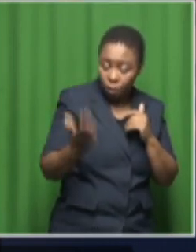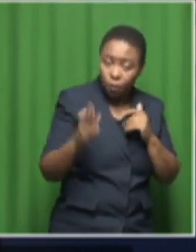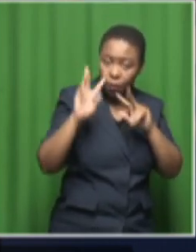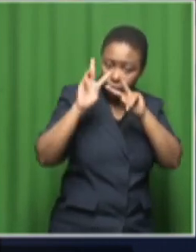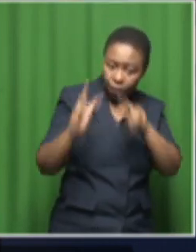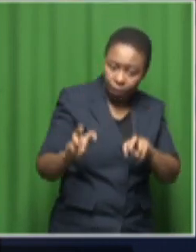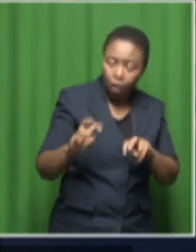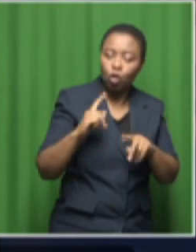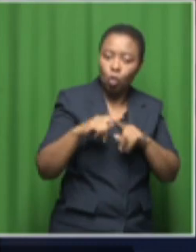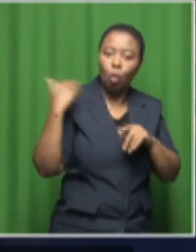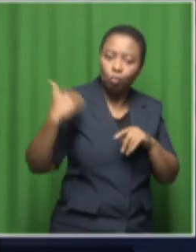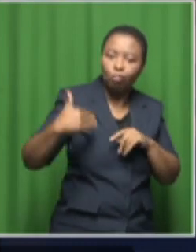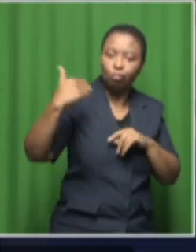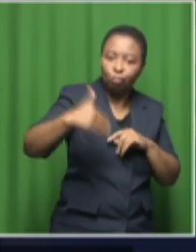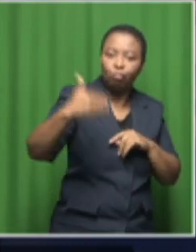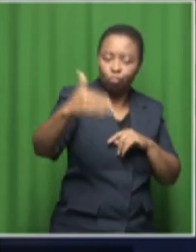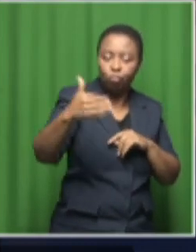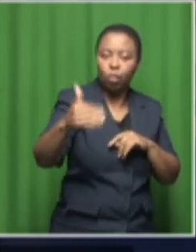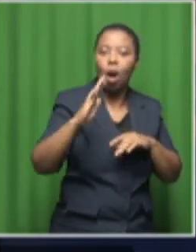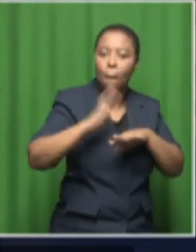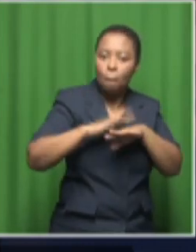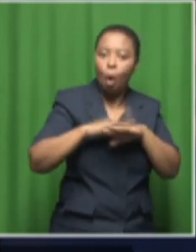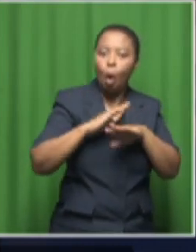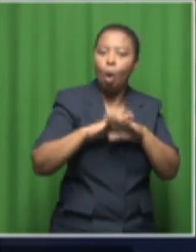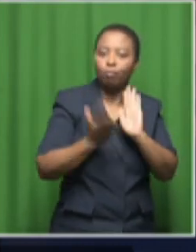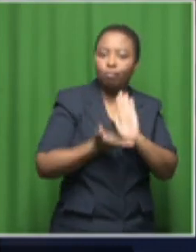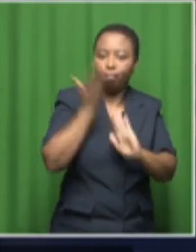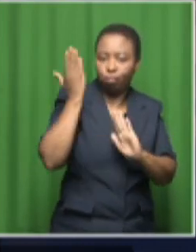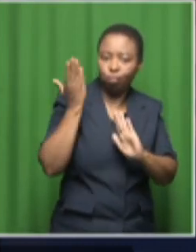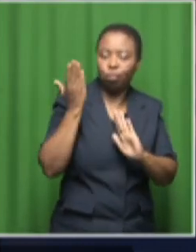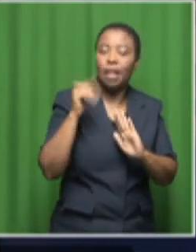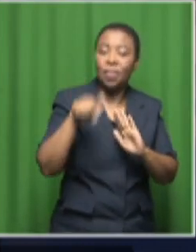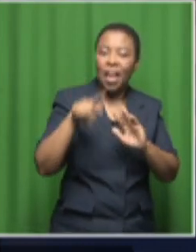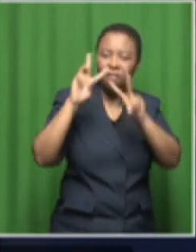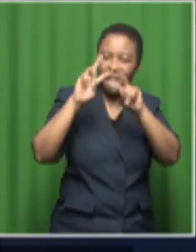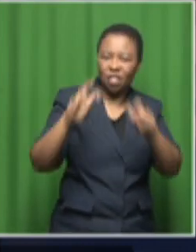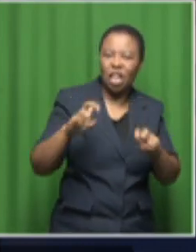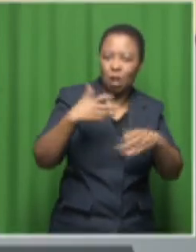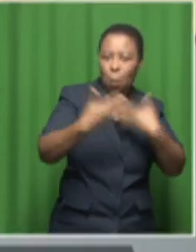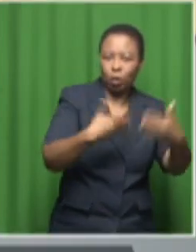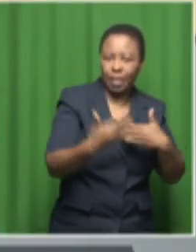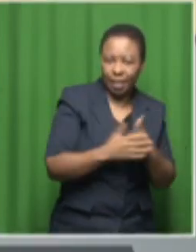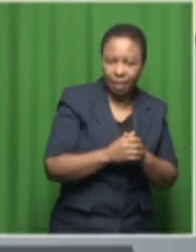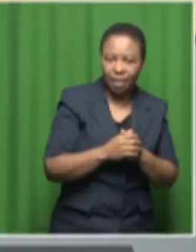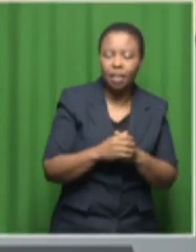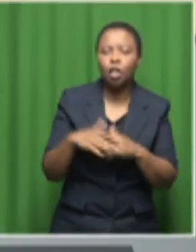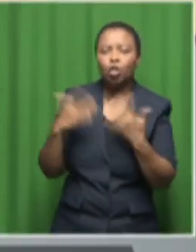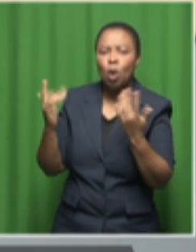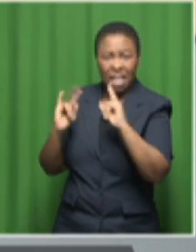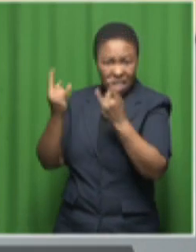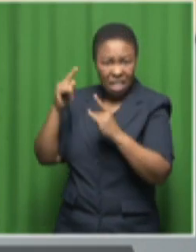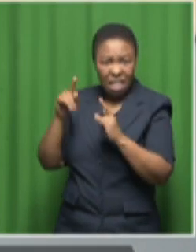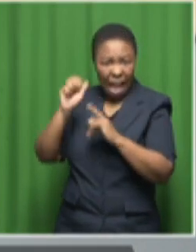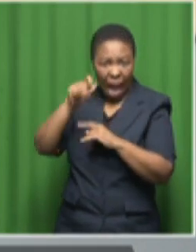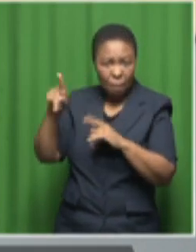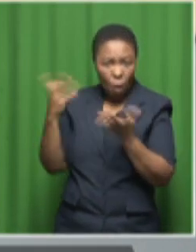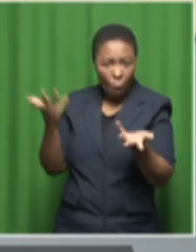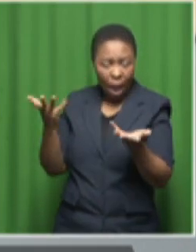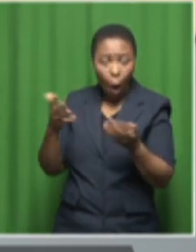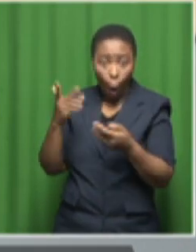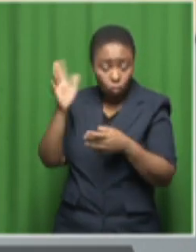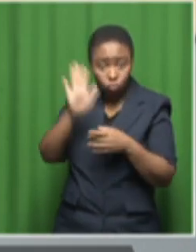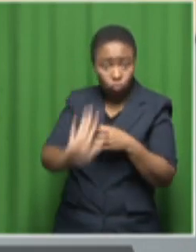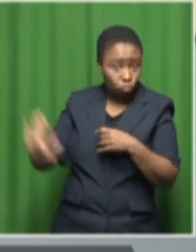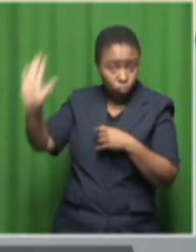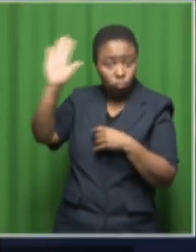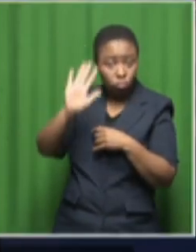we're constantly going to work on further enhancing that verification. Yeah. Currently, which cities is this app available, or is it across